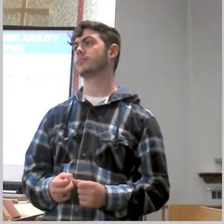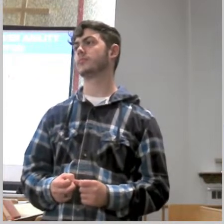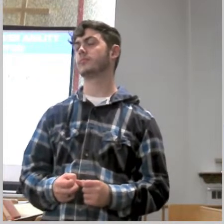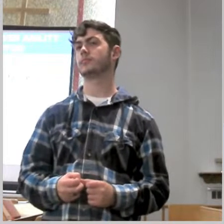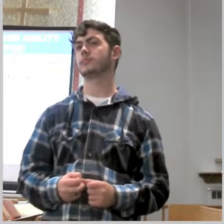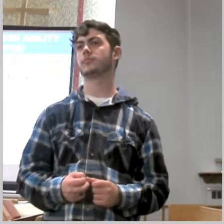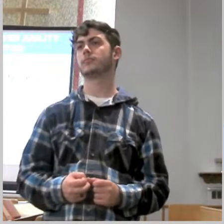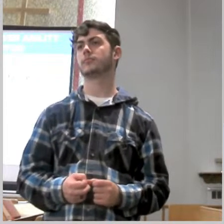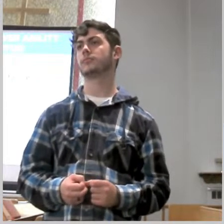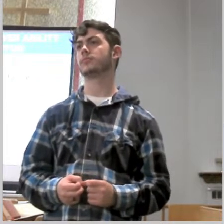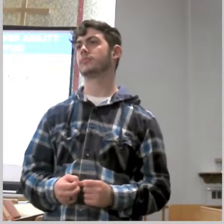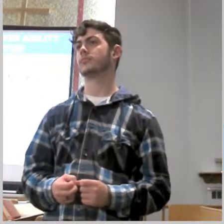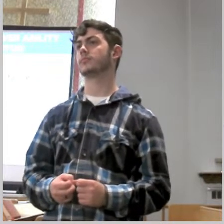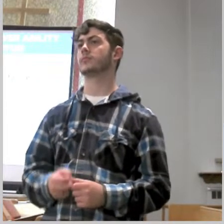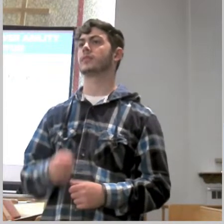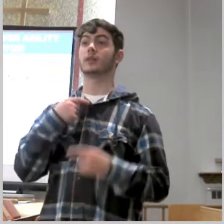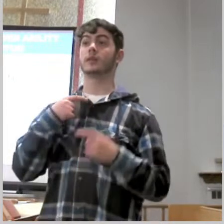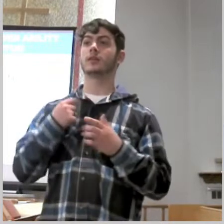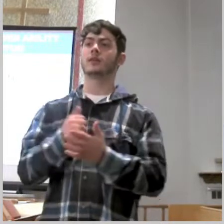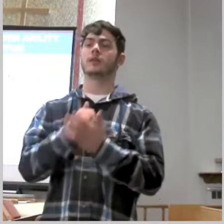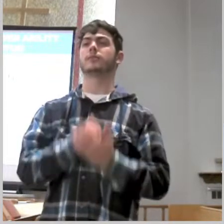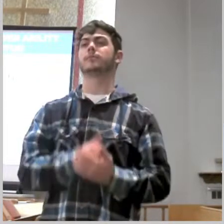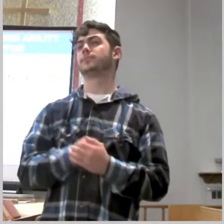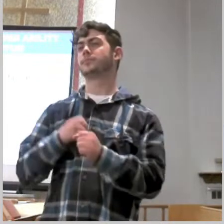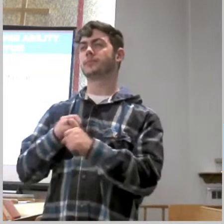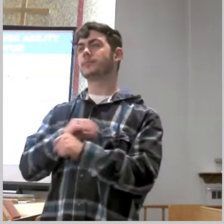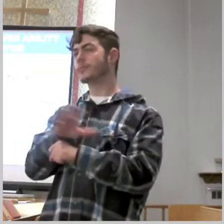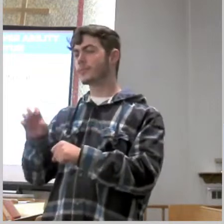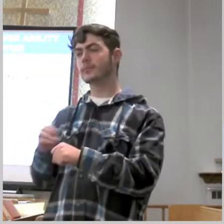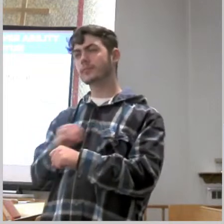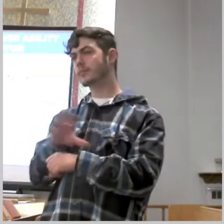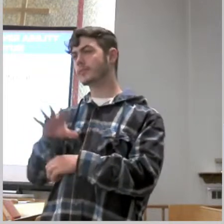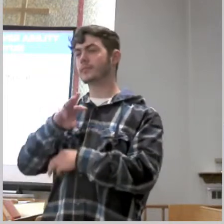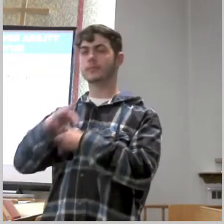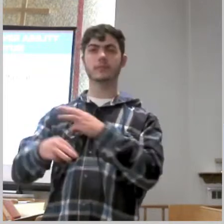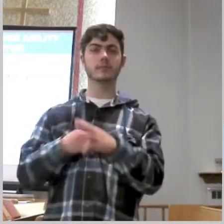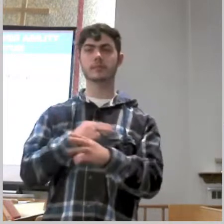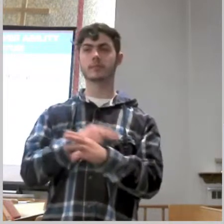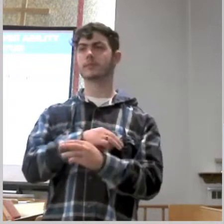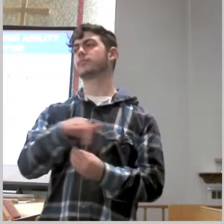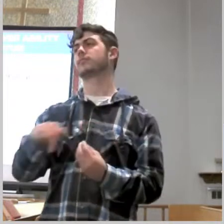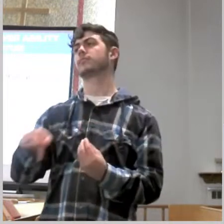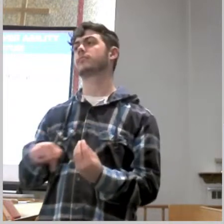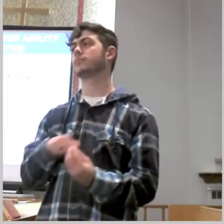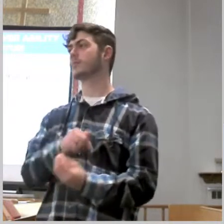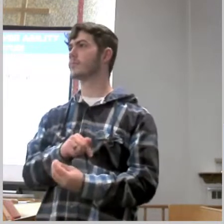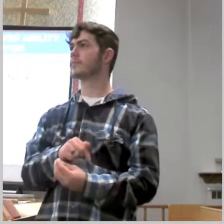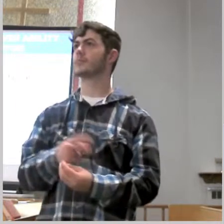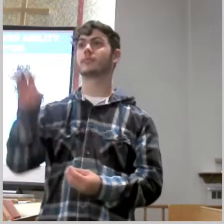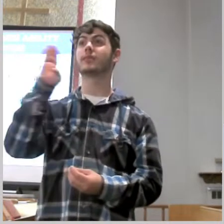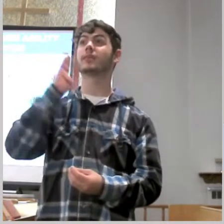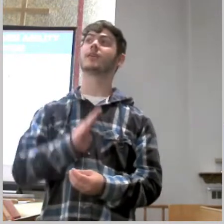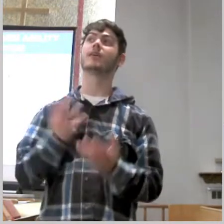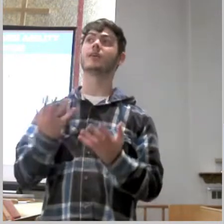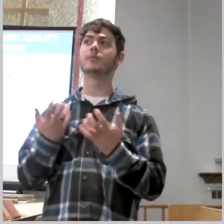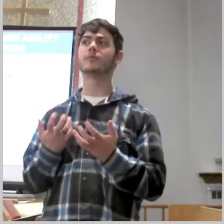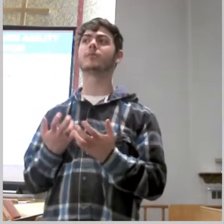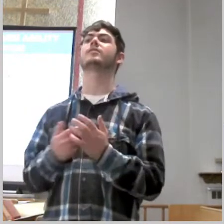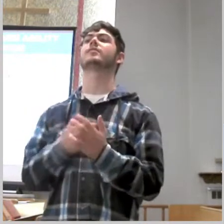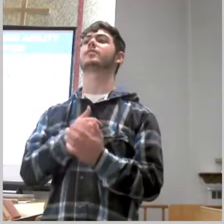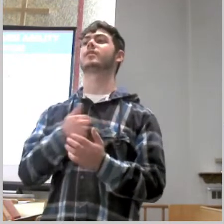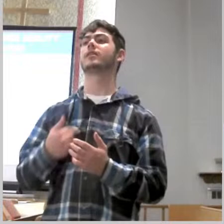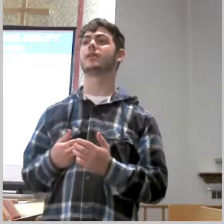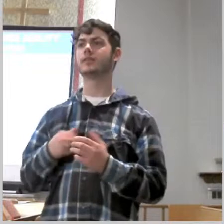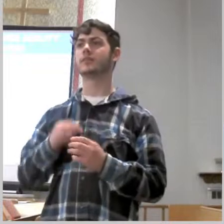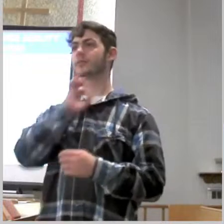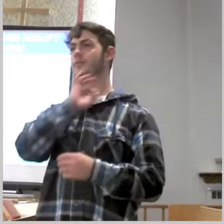world around us with the grace of God. Because after all, it is God's grace. He wants to show this grace to the whole world.